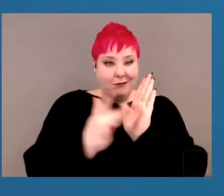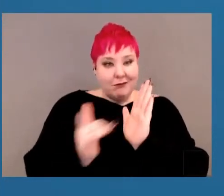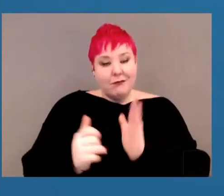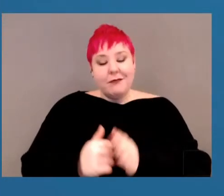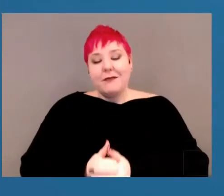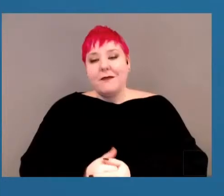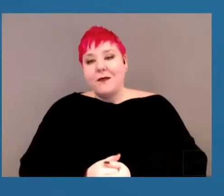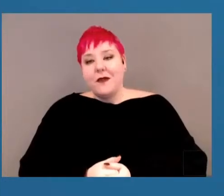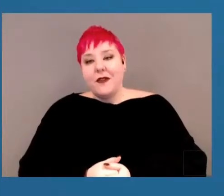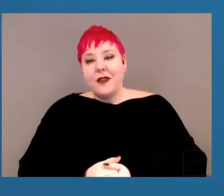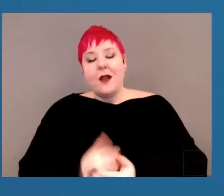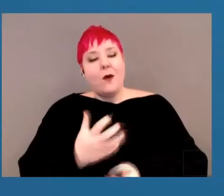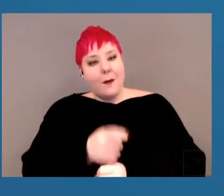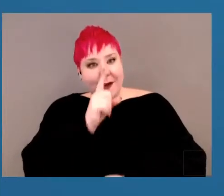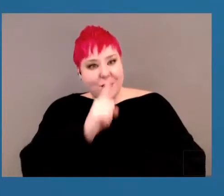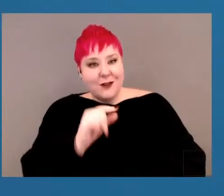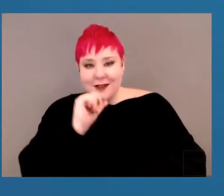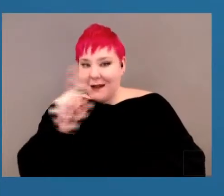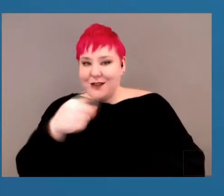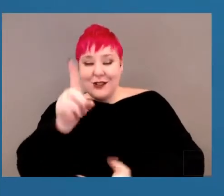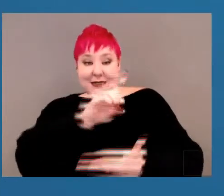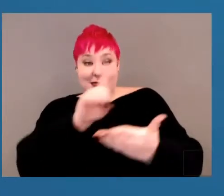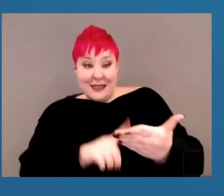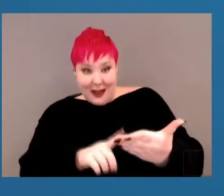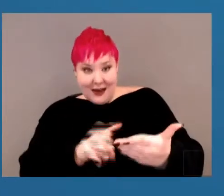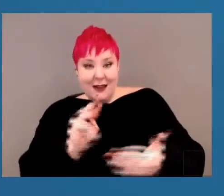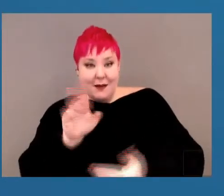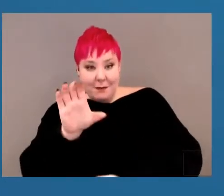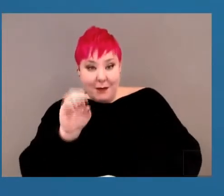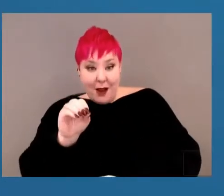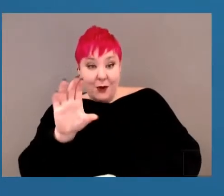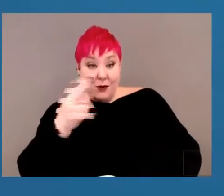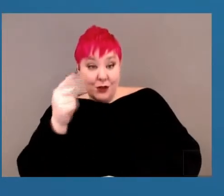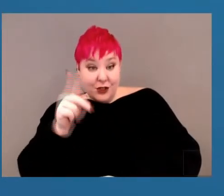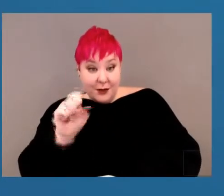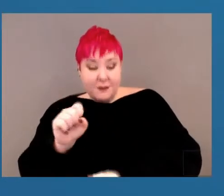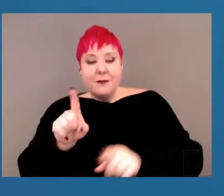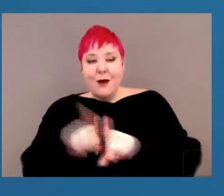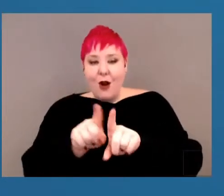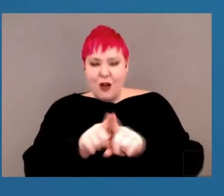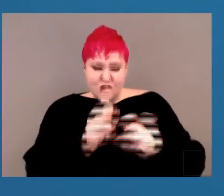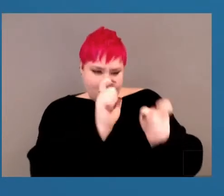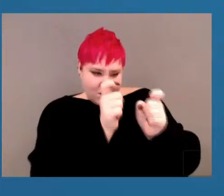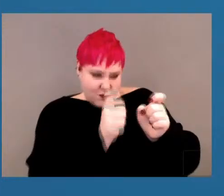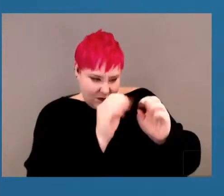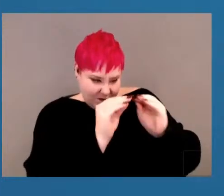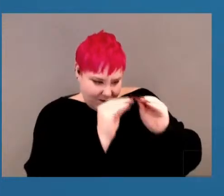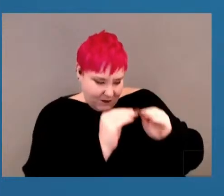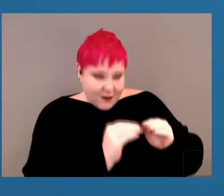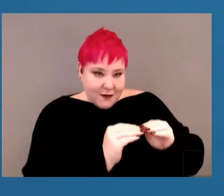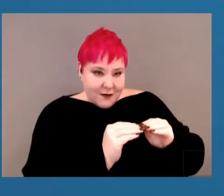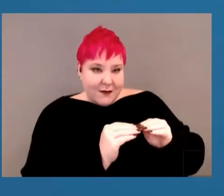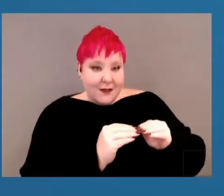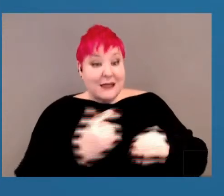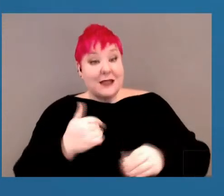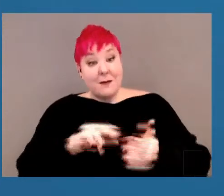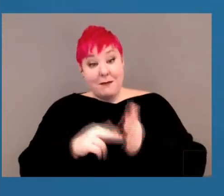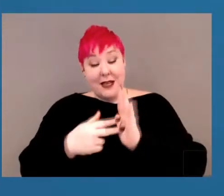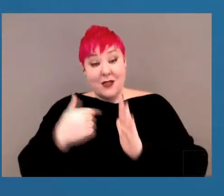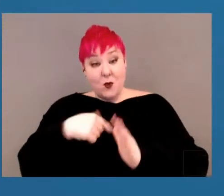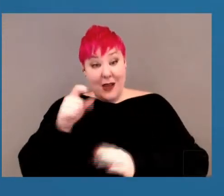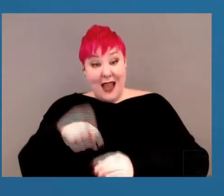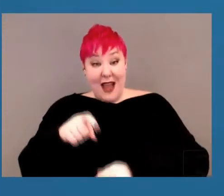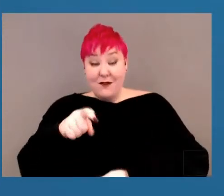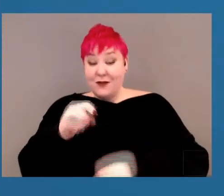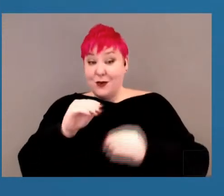not just designing microchips, but it's also refining them. And what we have to do now to be competitive is make them smaller and faster and